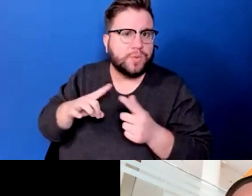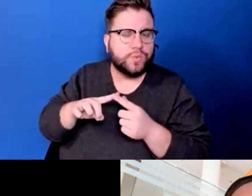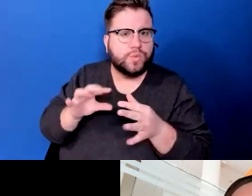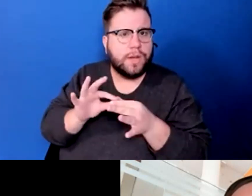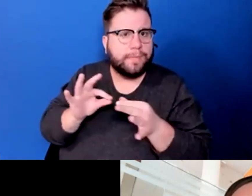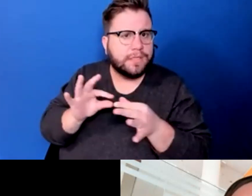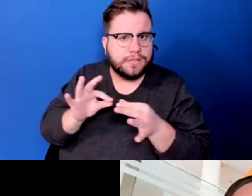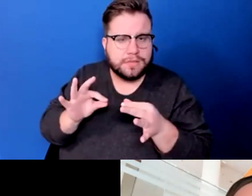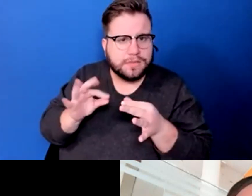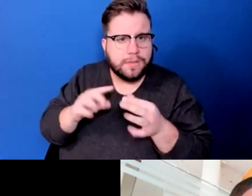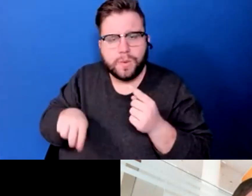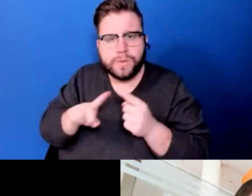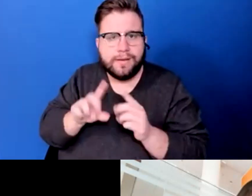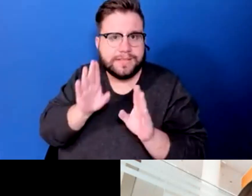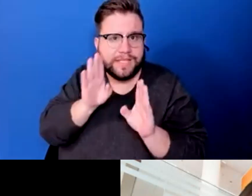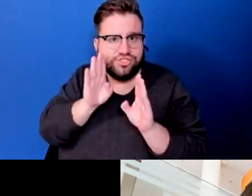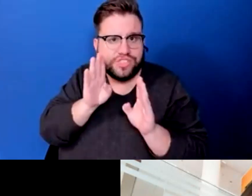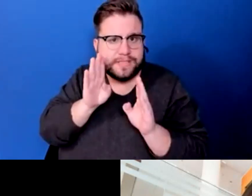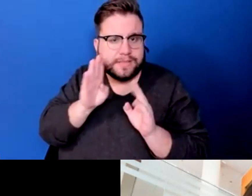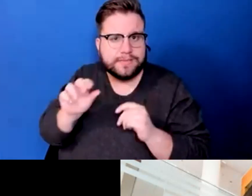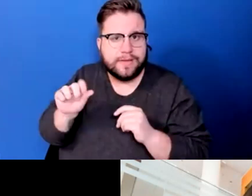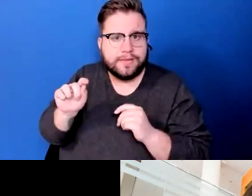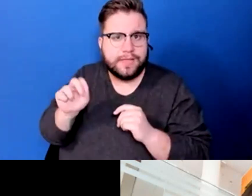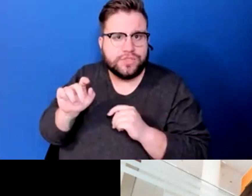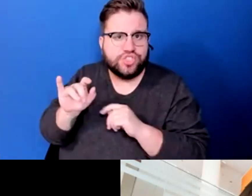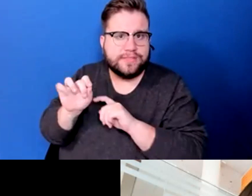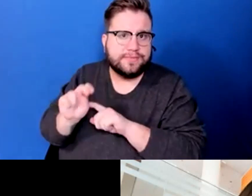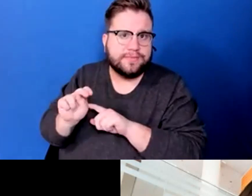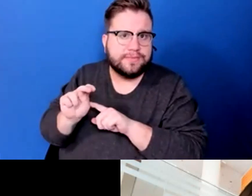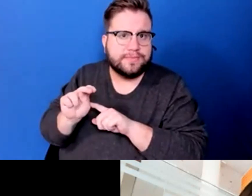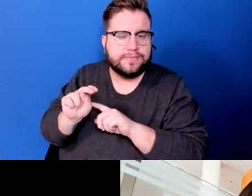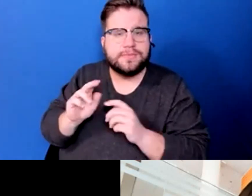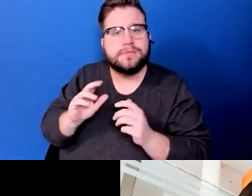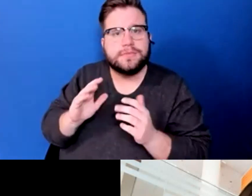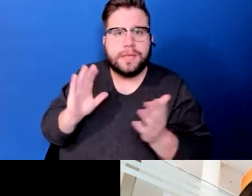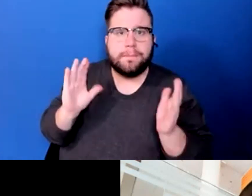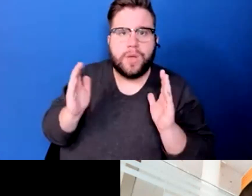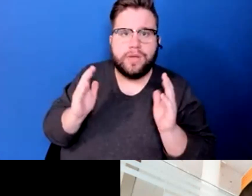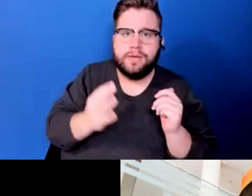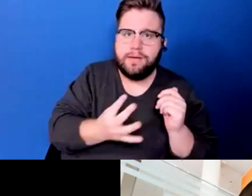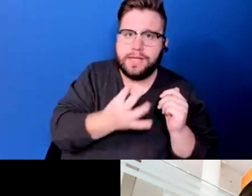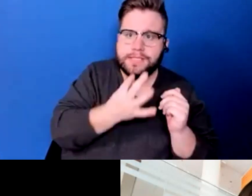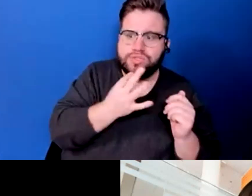on attention and the novice versus expert?